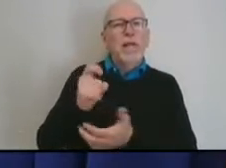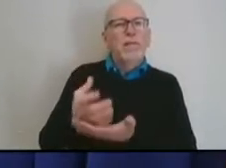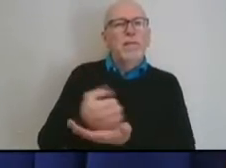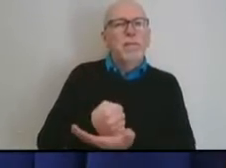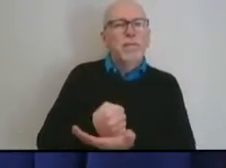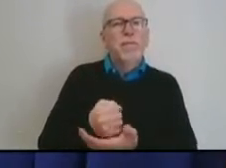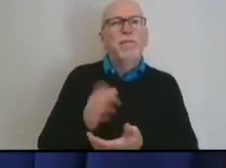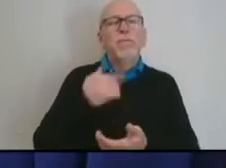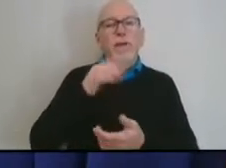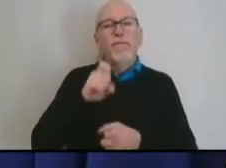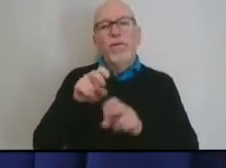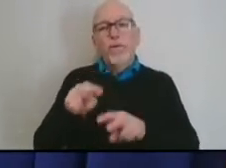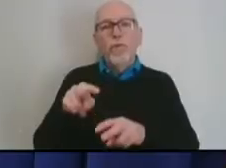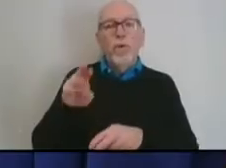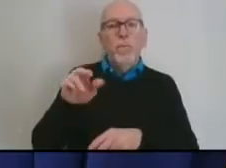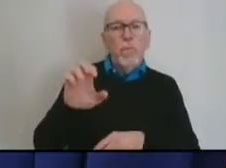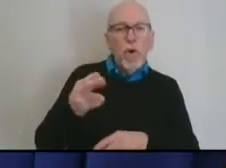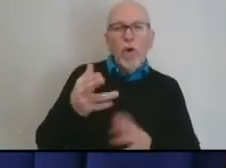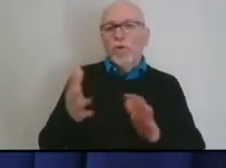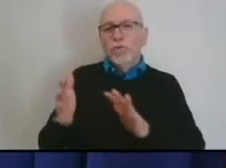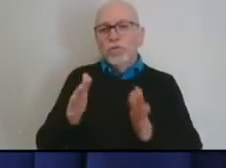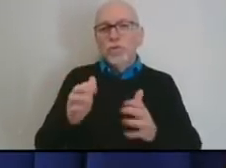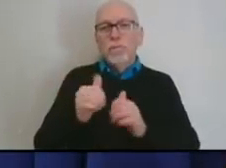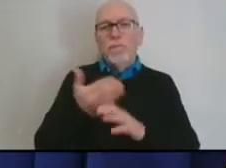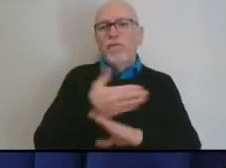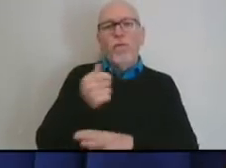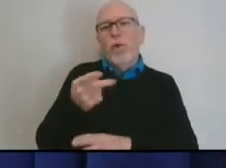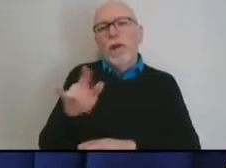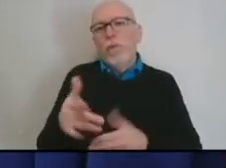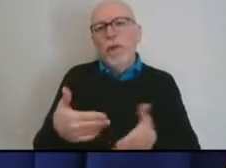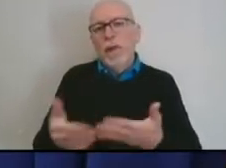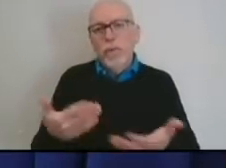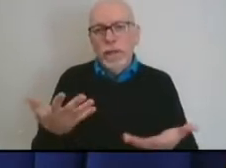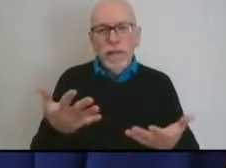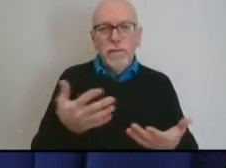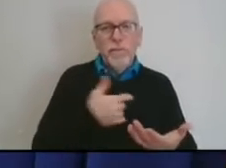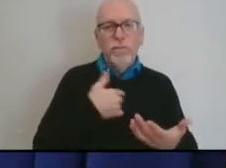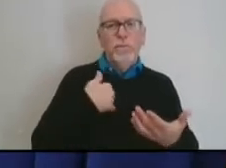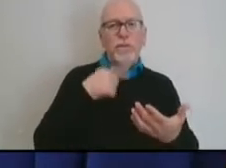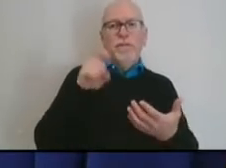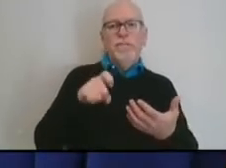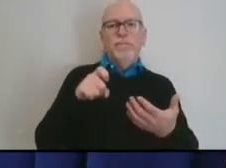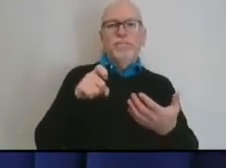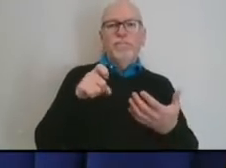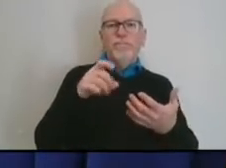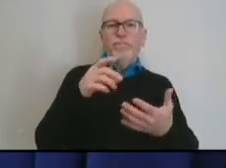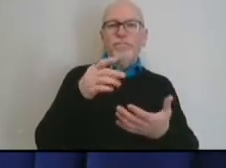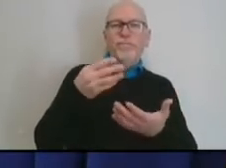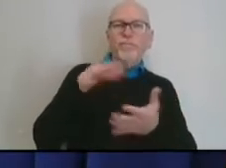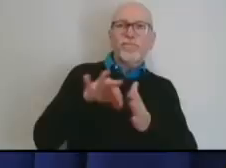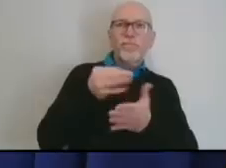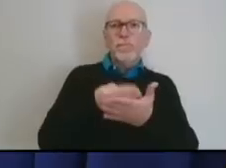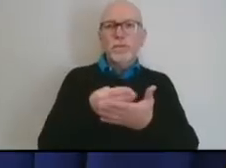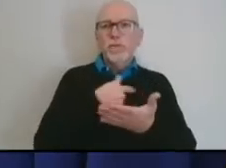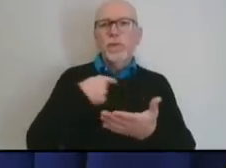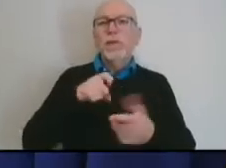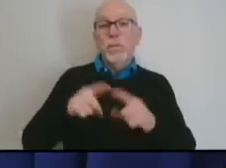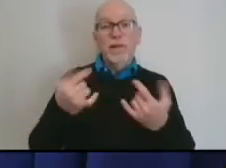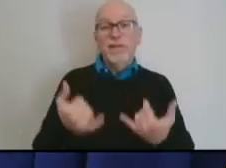at March before we even get to April as well to be able to fund what we need to fund. But we're in a very